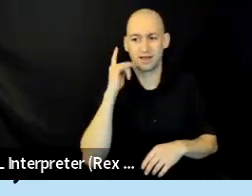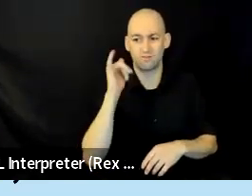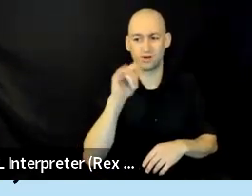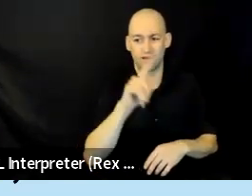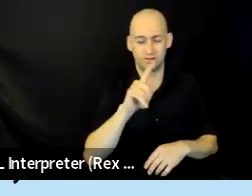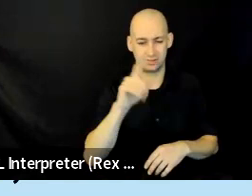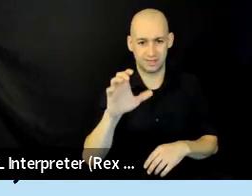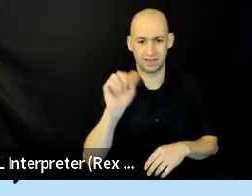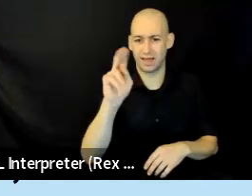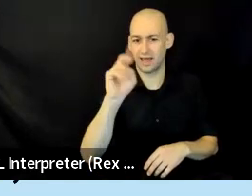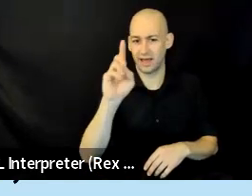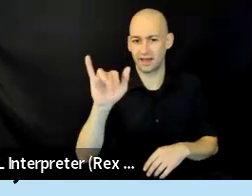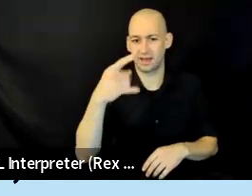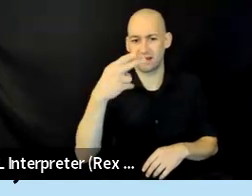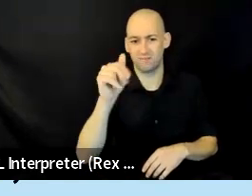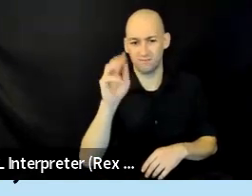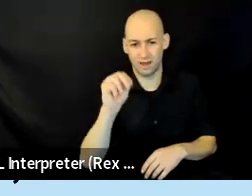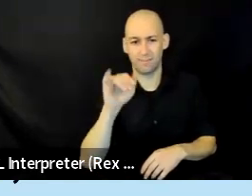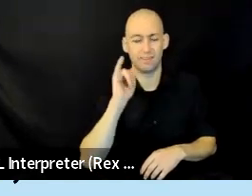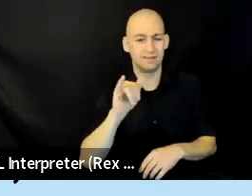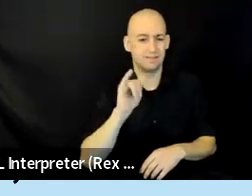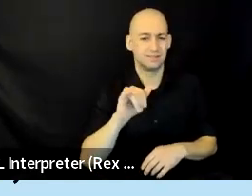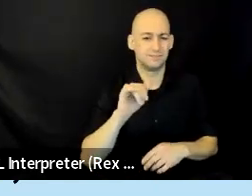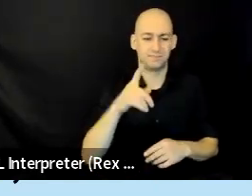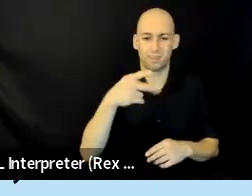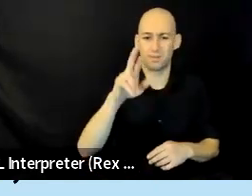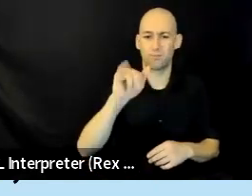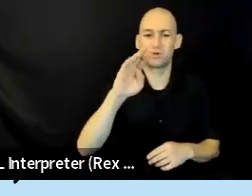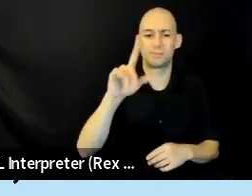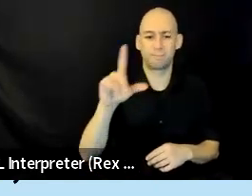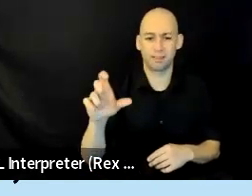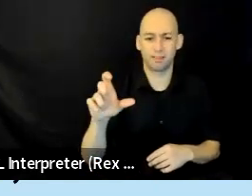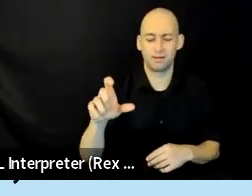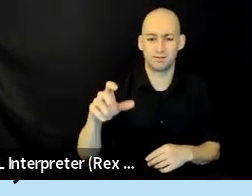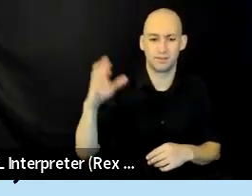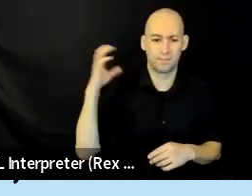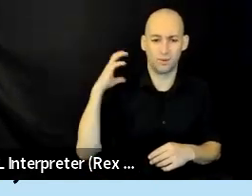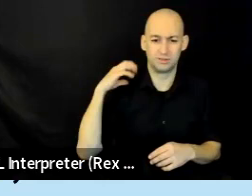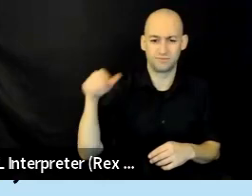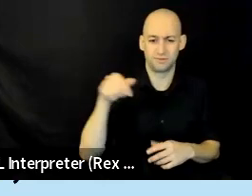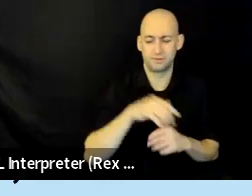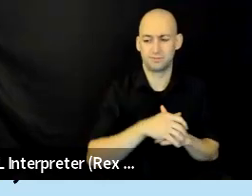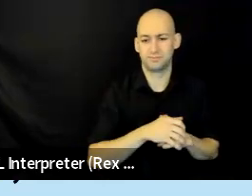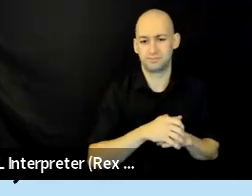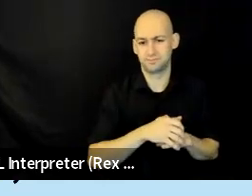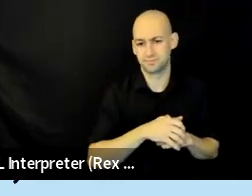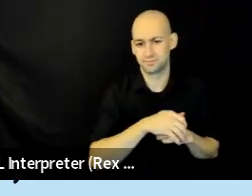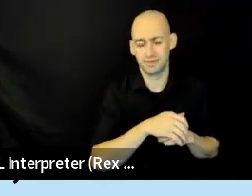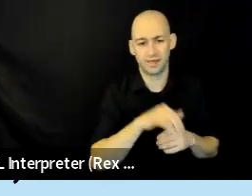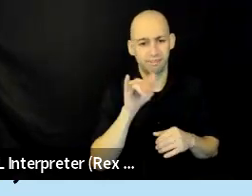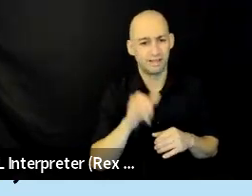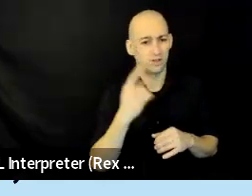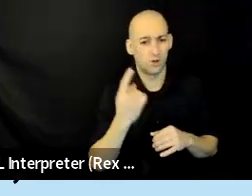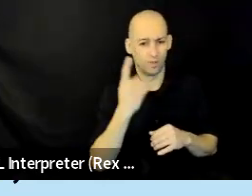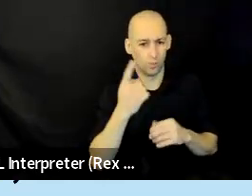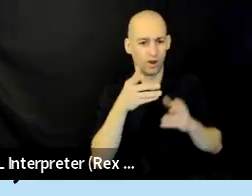Andy Pham is the principal of LLC. Out of the 4 parcels required for this project, this is the only one